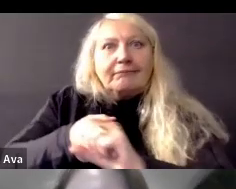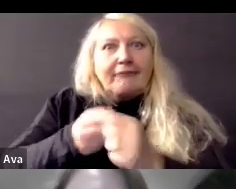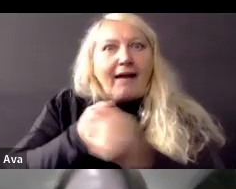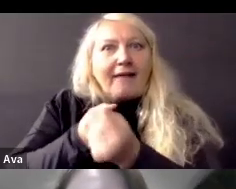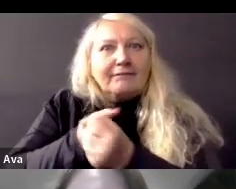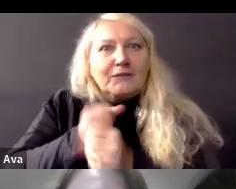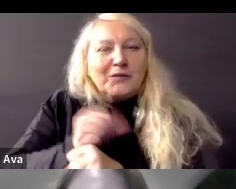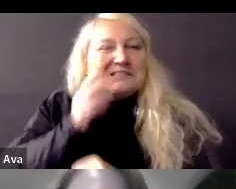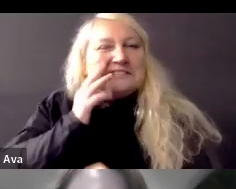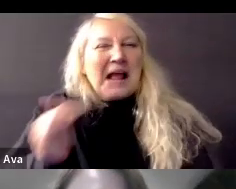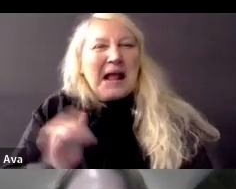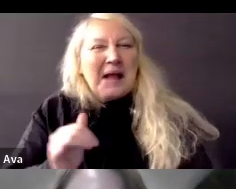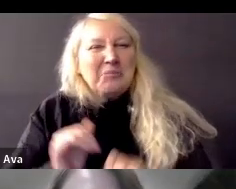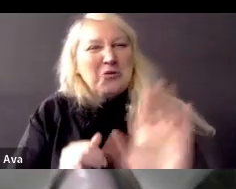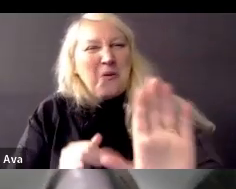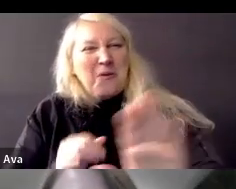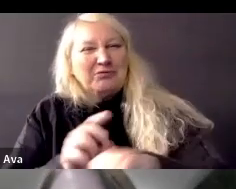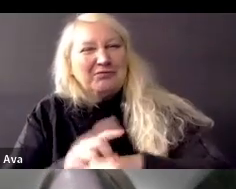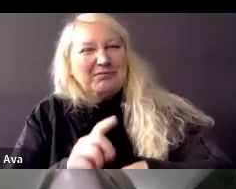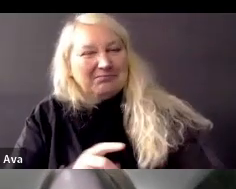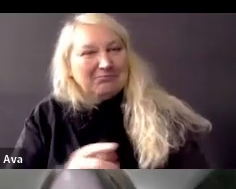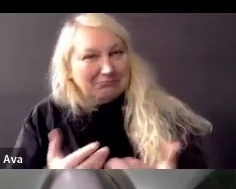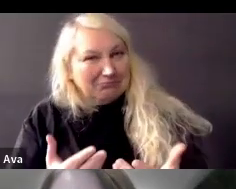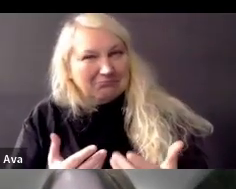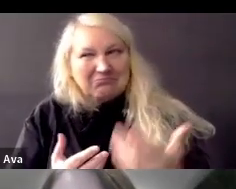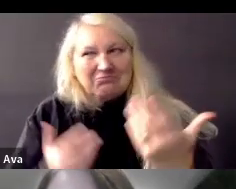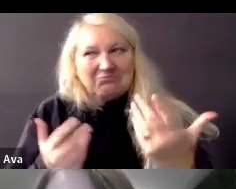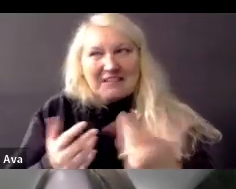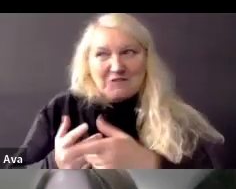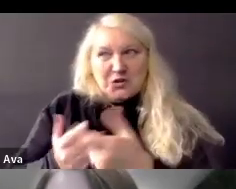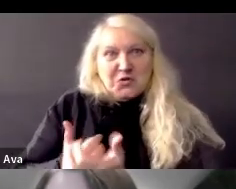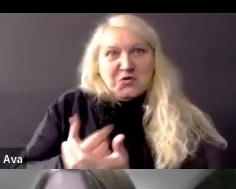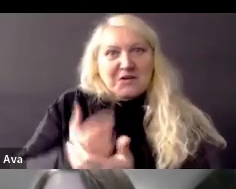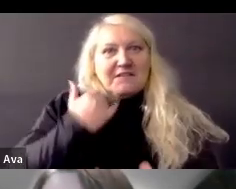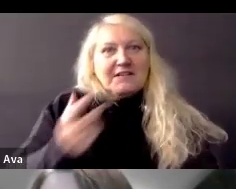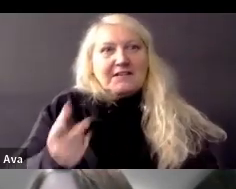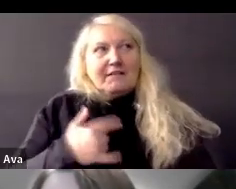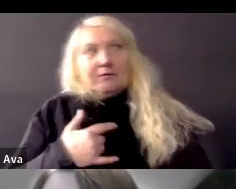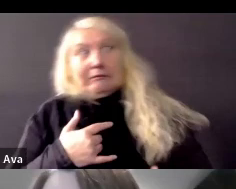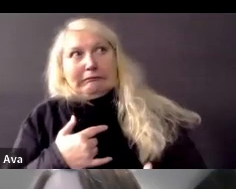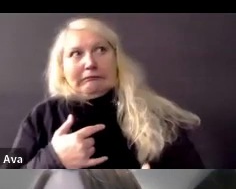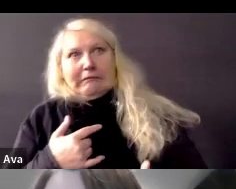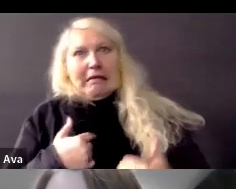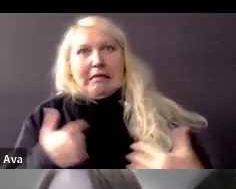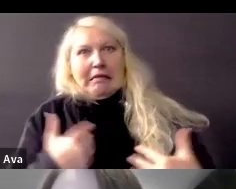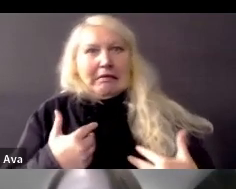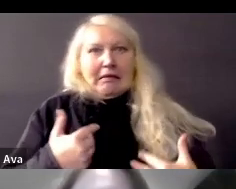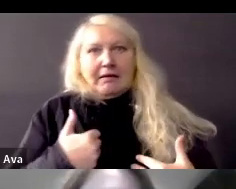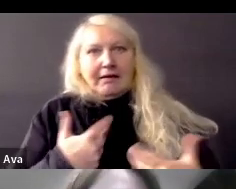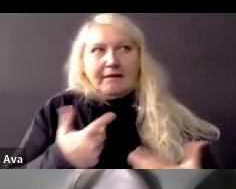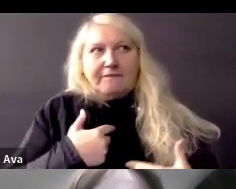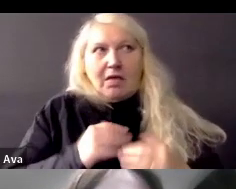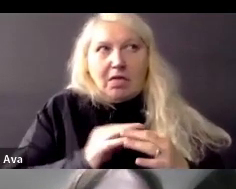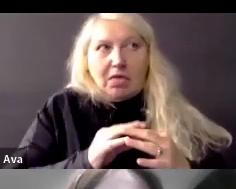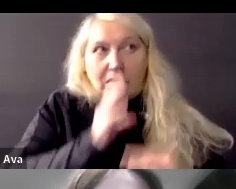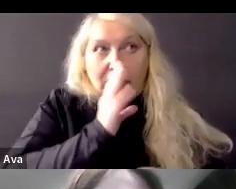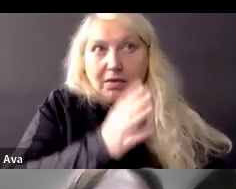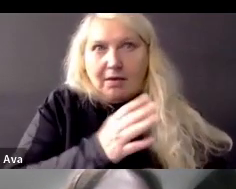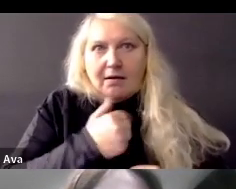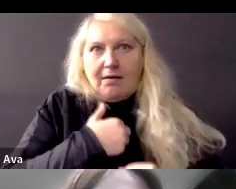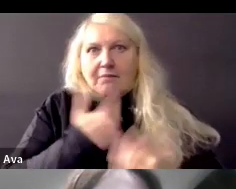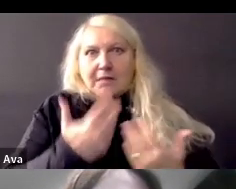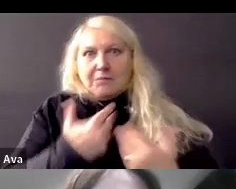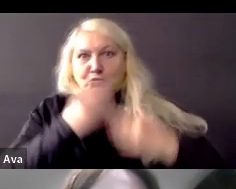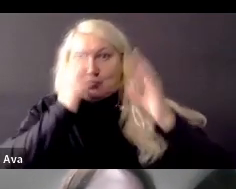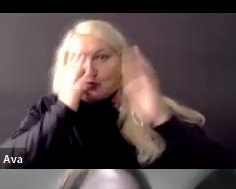do, and might be afraid of getting in trouble or just